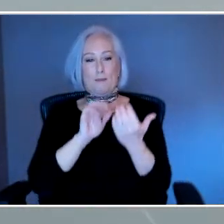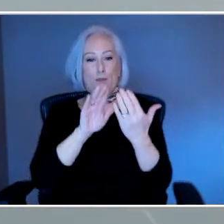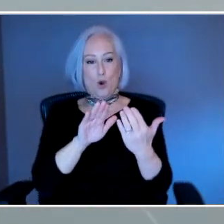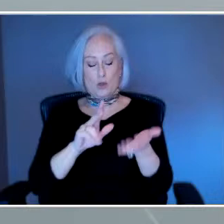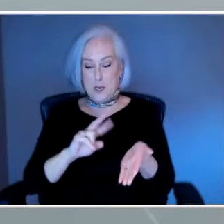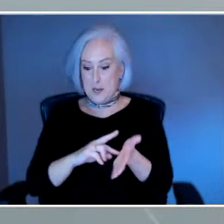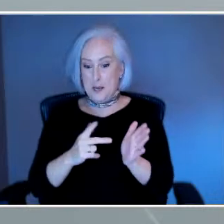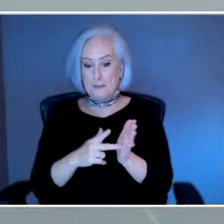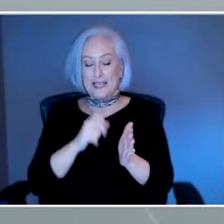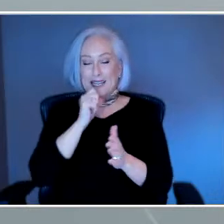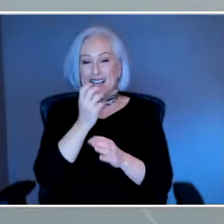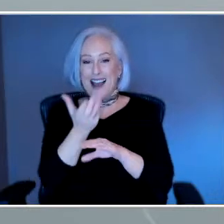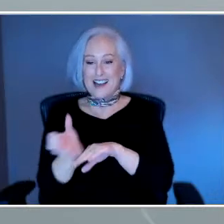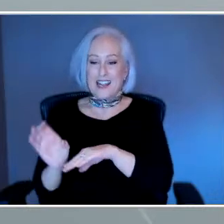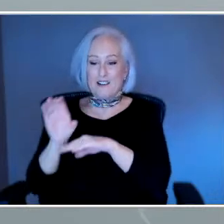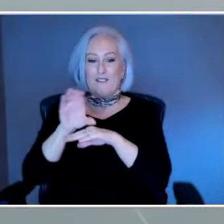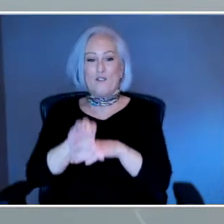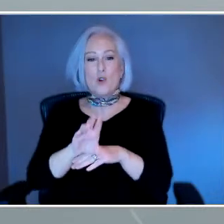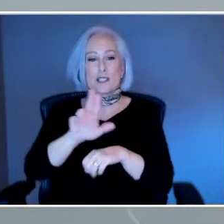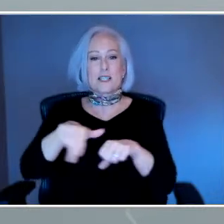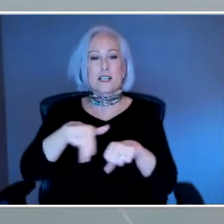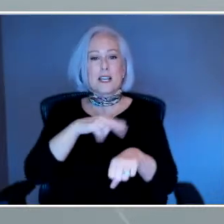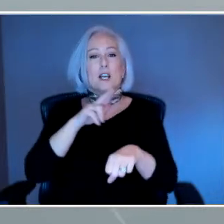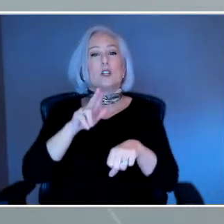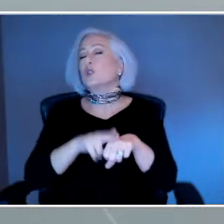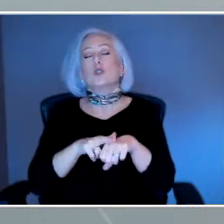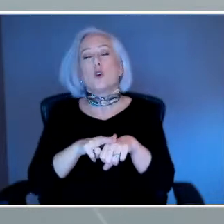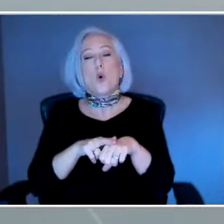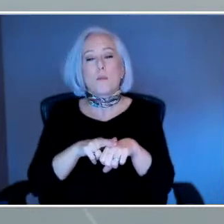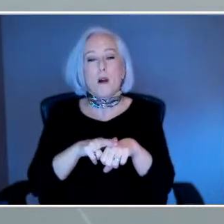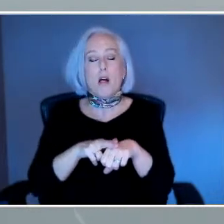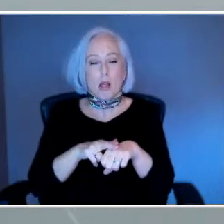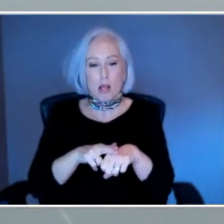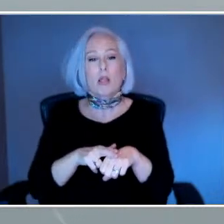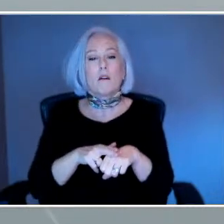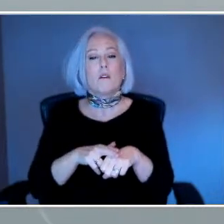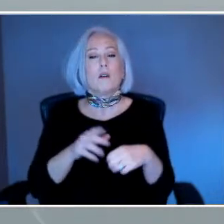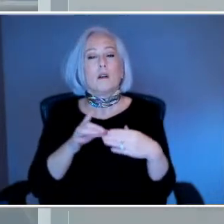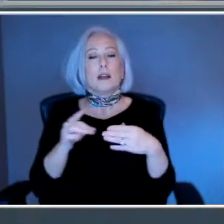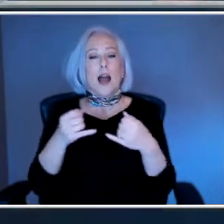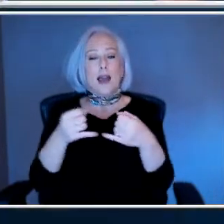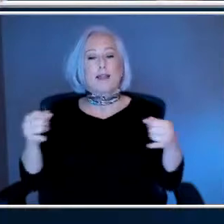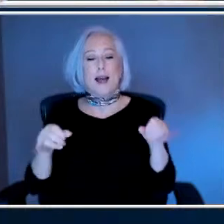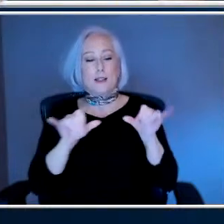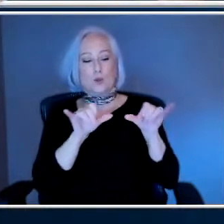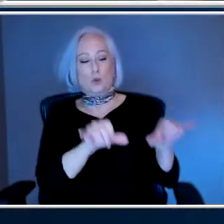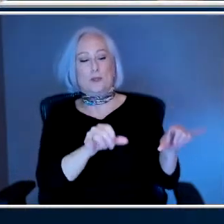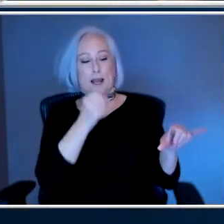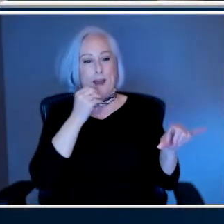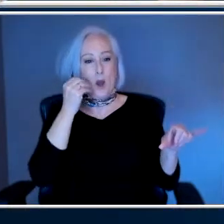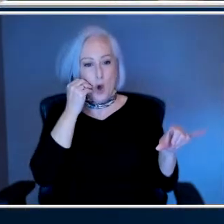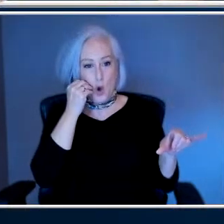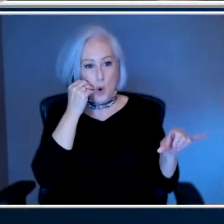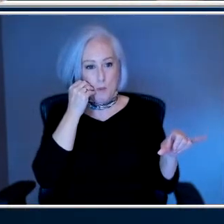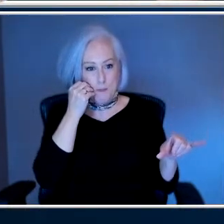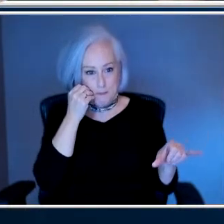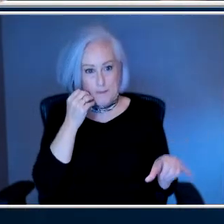isolation guidelines, he's letting parents decide if their kids should stay home or not. And Huck, I know that you are personally